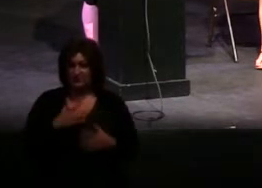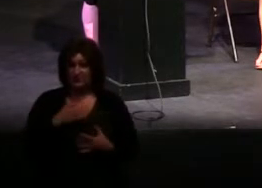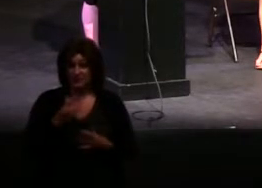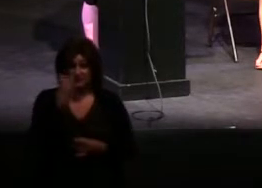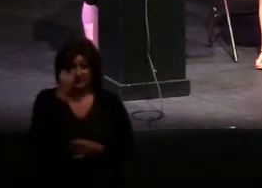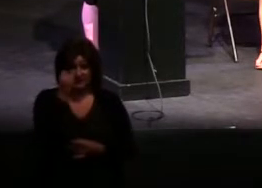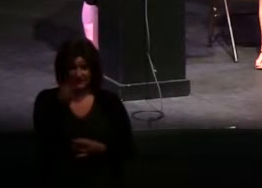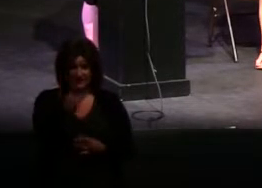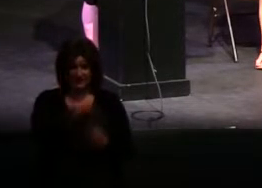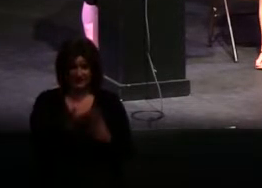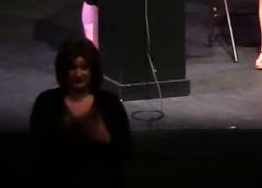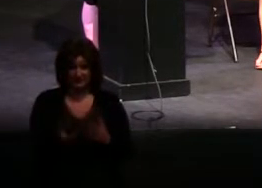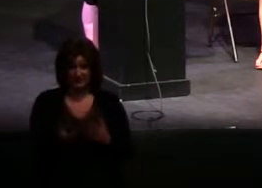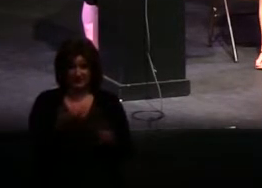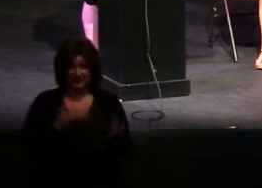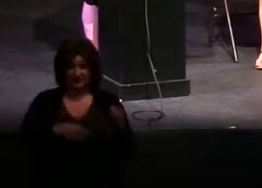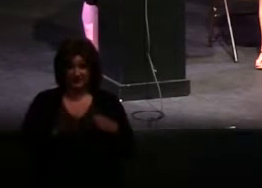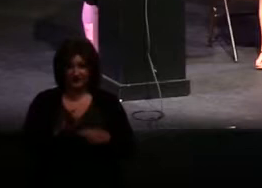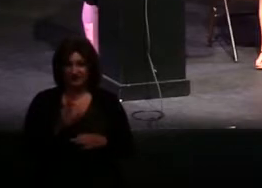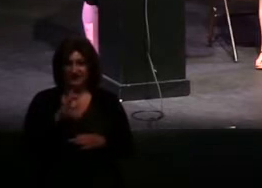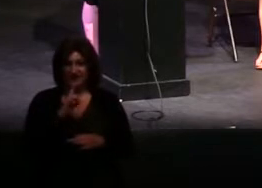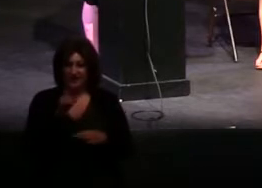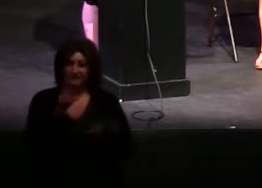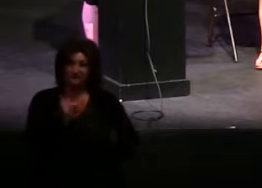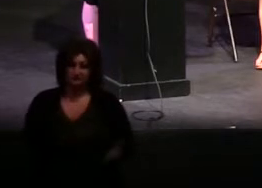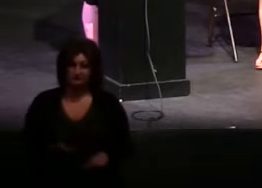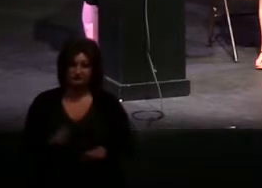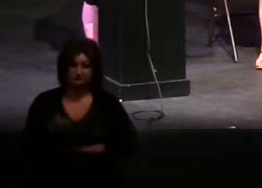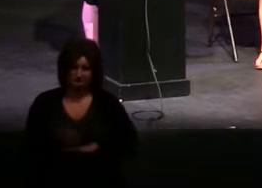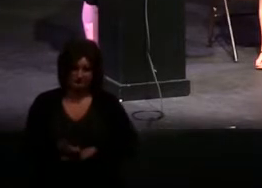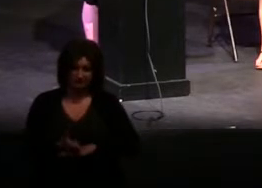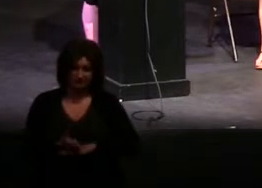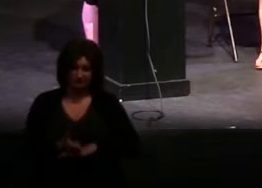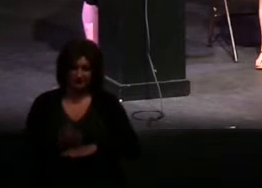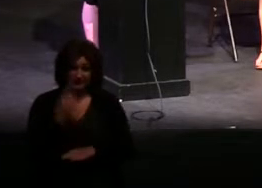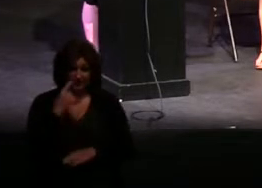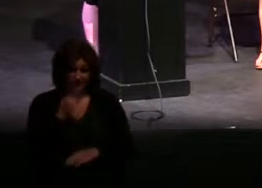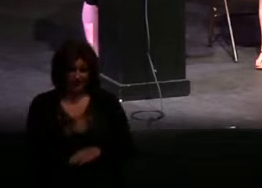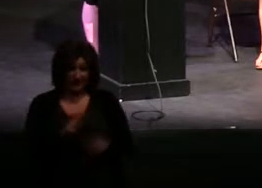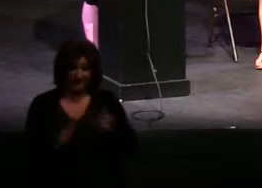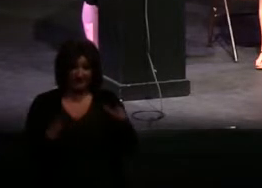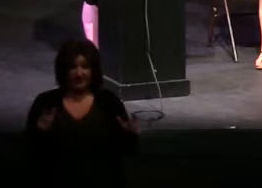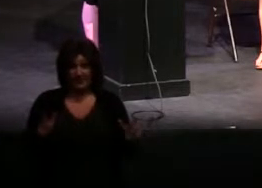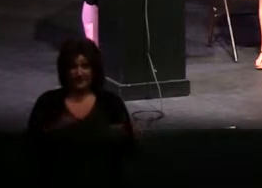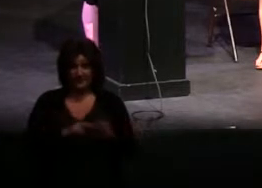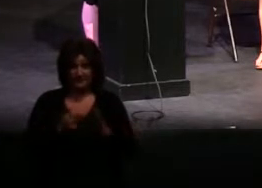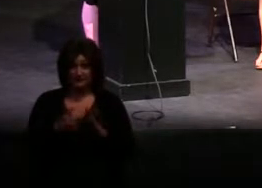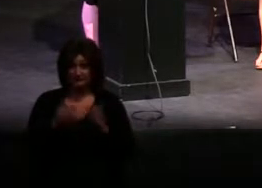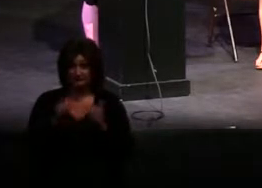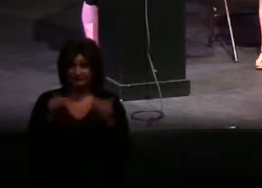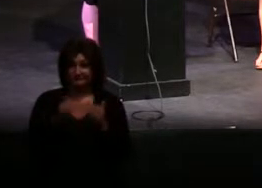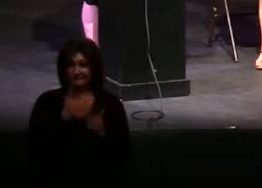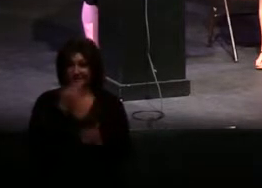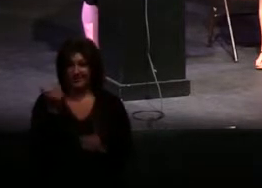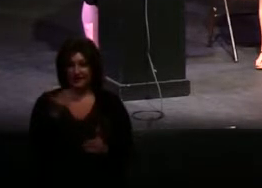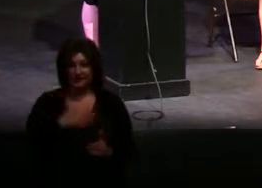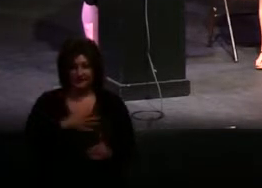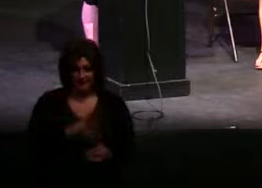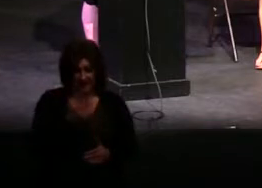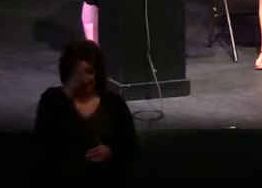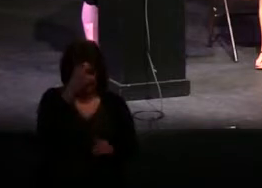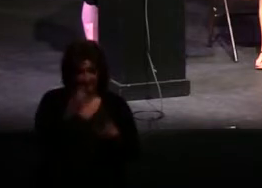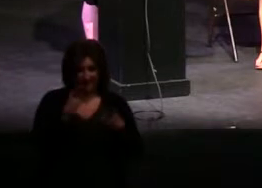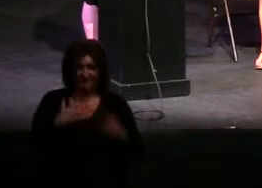idea of something rather than the actuality. To him, bigger meant better. My father liked